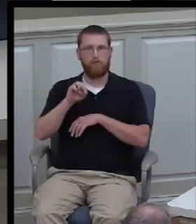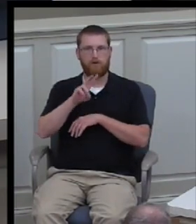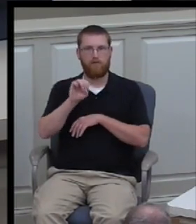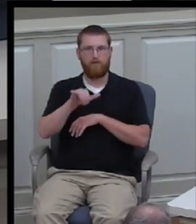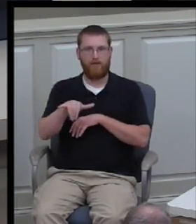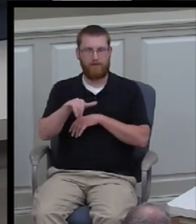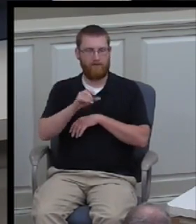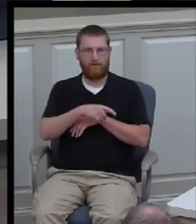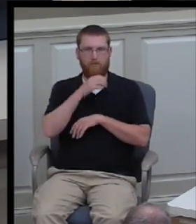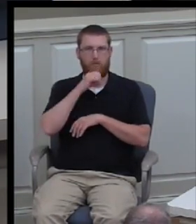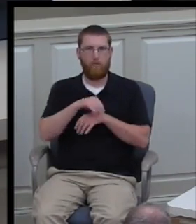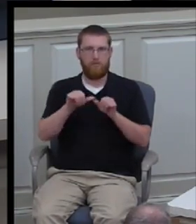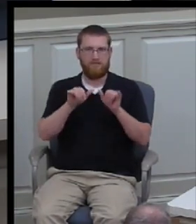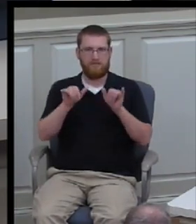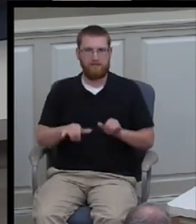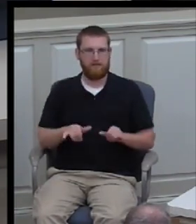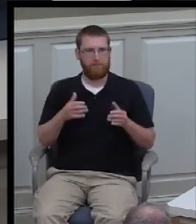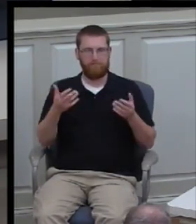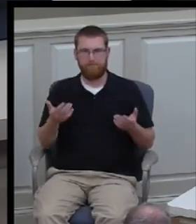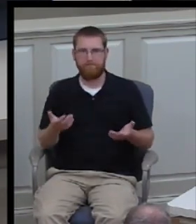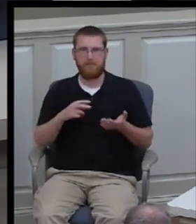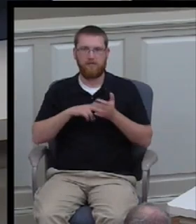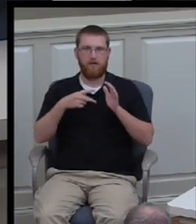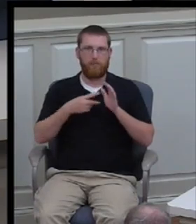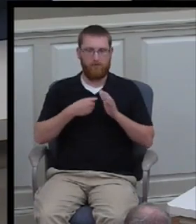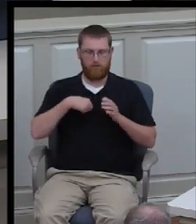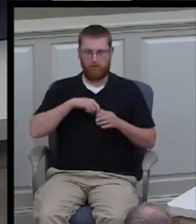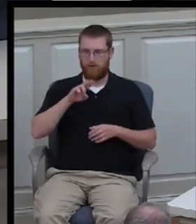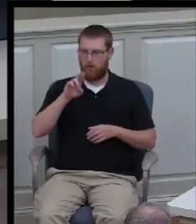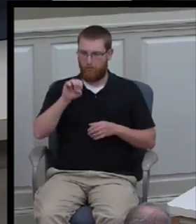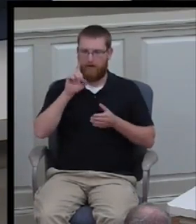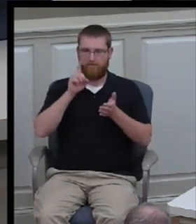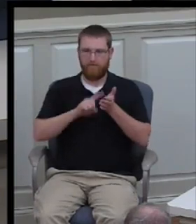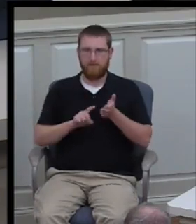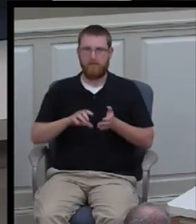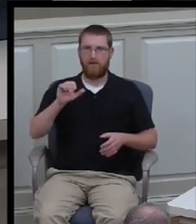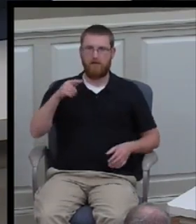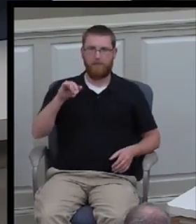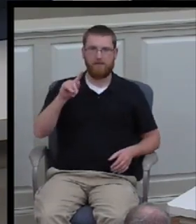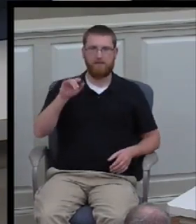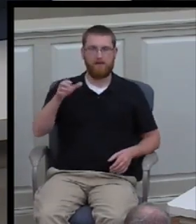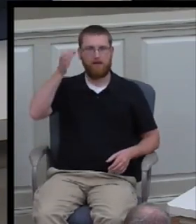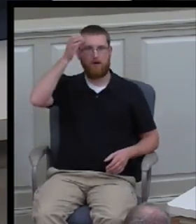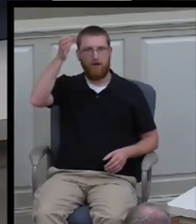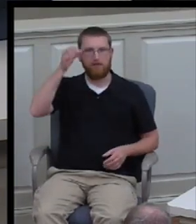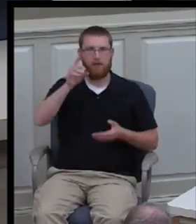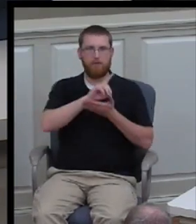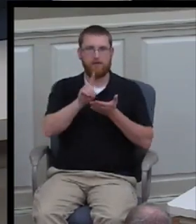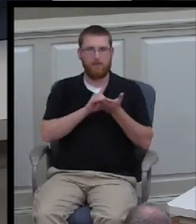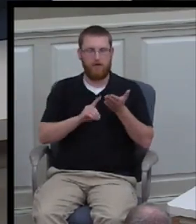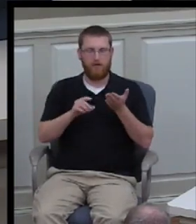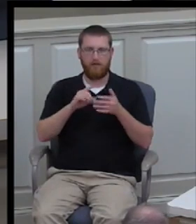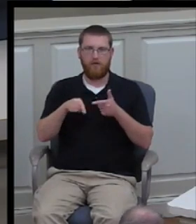system and put in at different stages. So you need to look and reinvestigate what the capacity is and then get into the conceptual design and go from there.